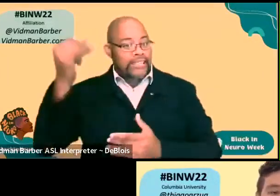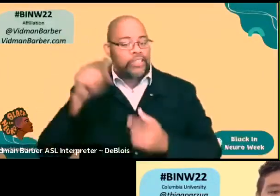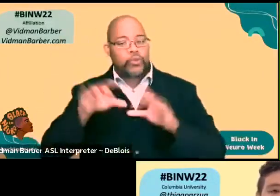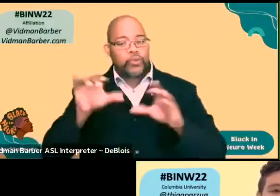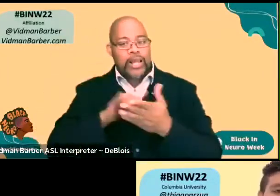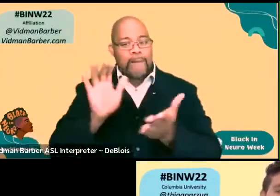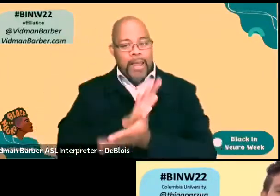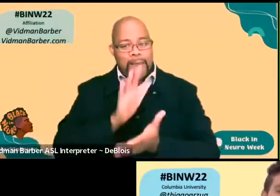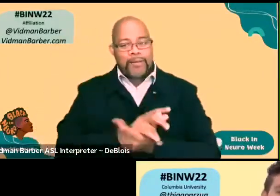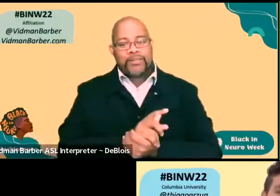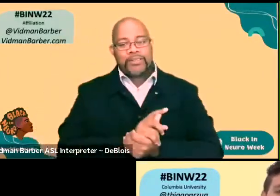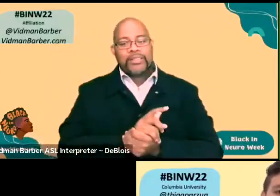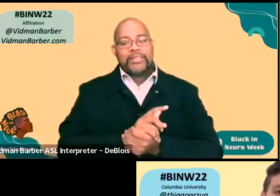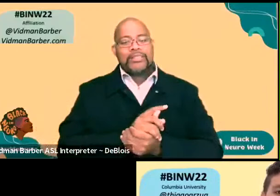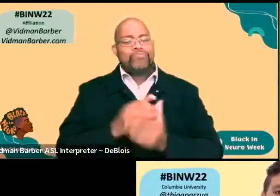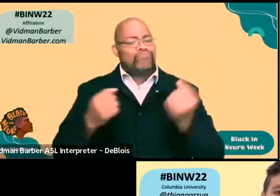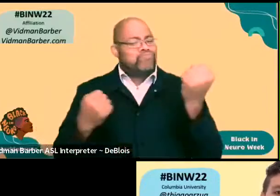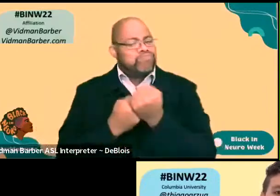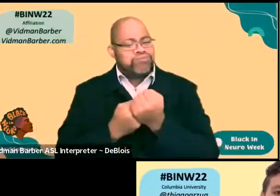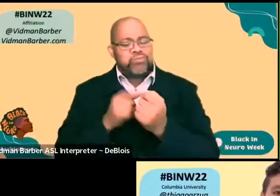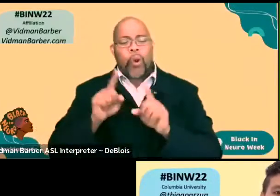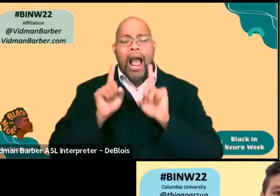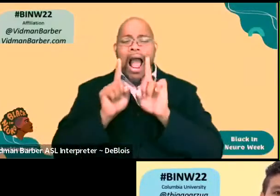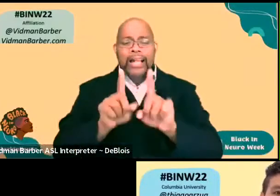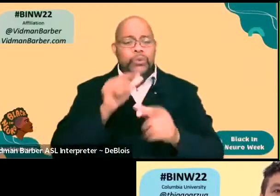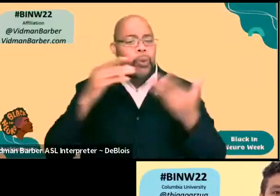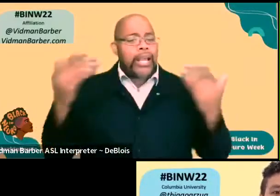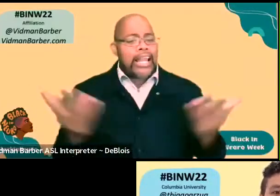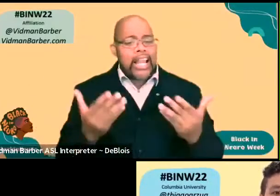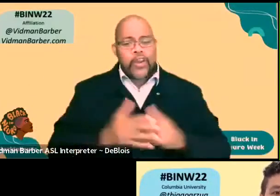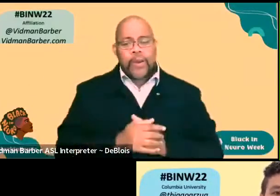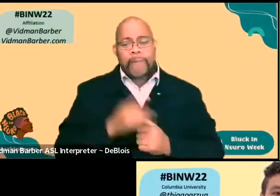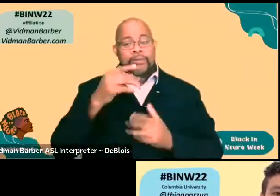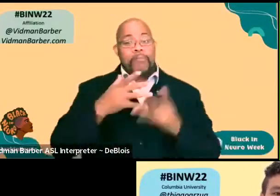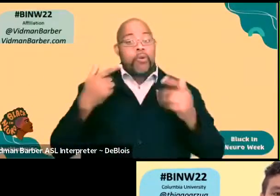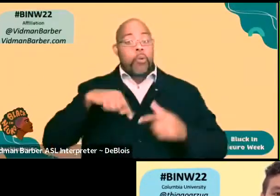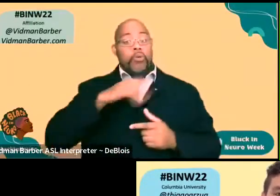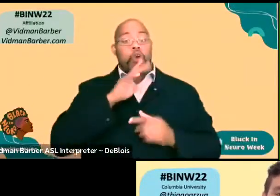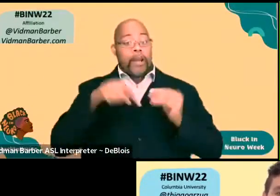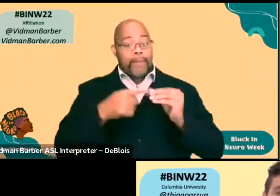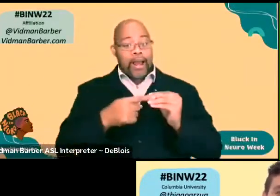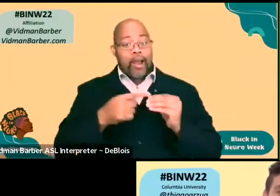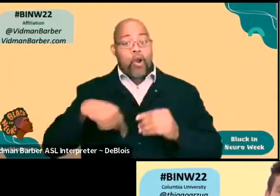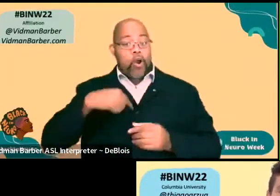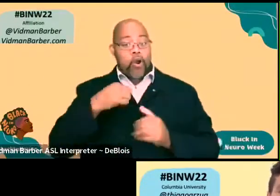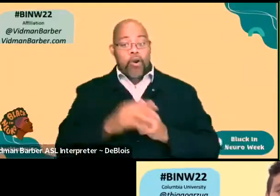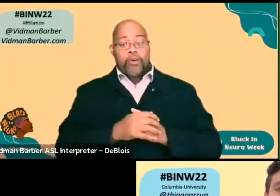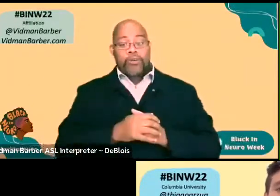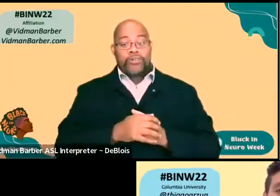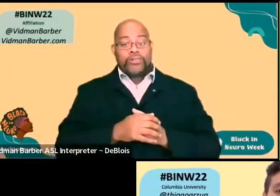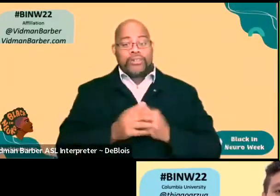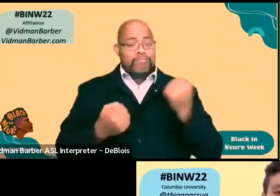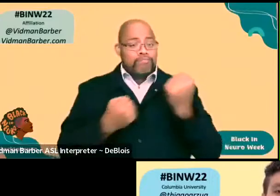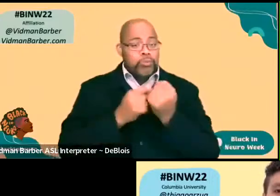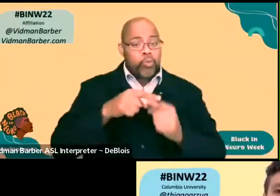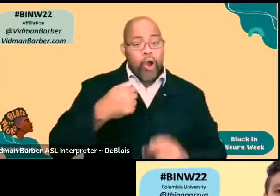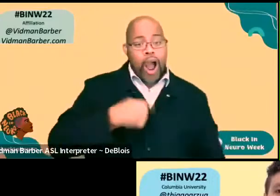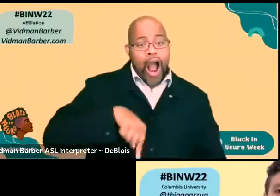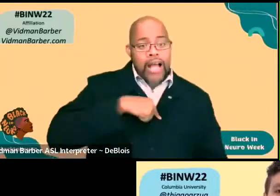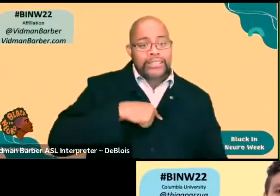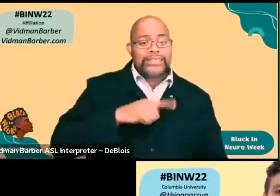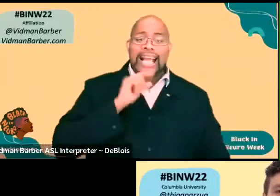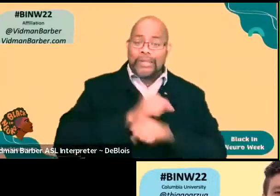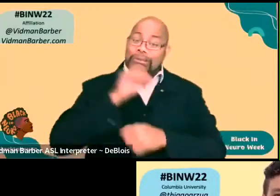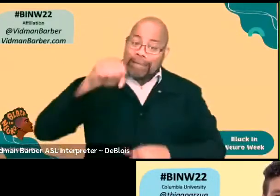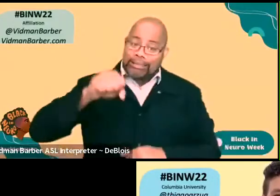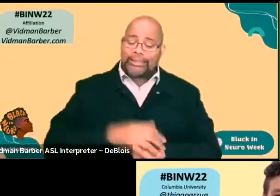do this paper. Major shout out to the allies who are here, because as much as we talk about our, like big ups to us, which absolutely